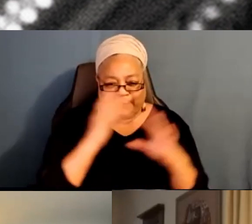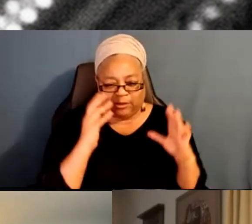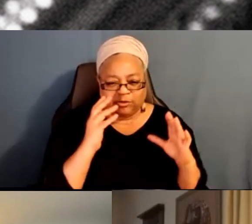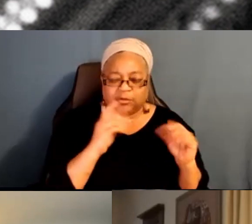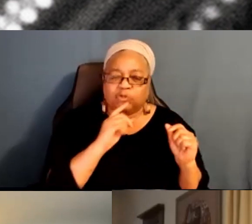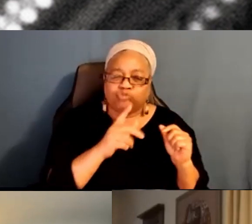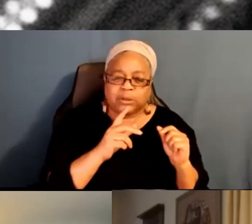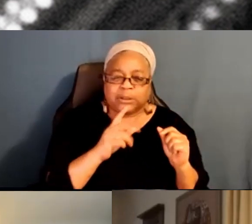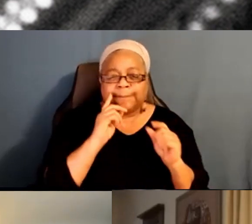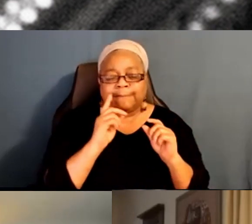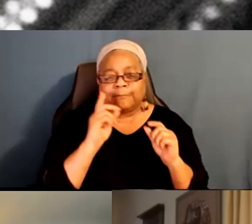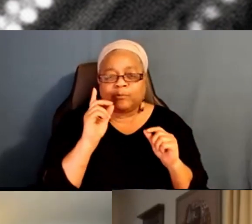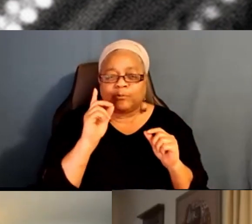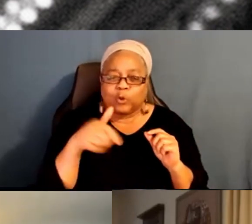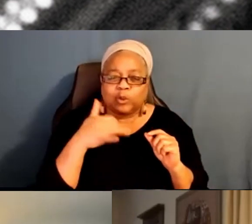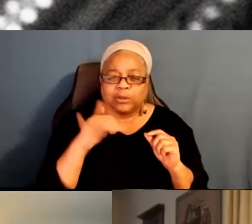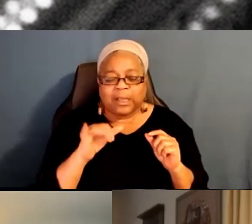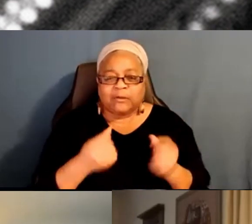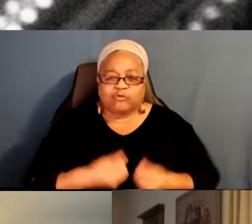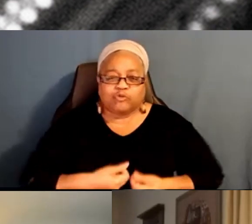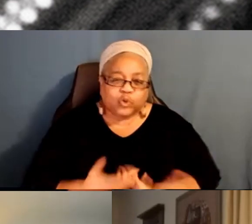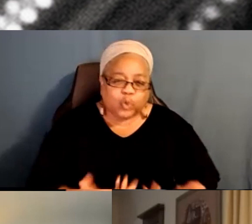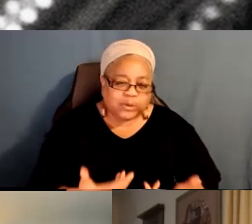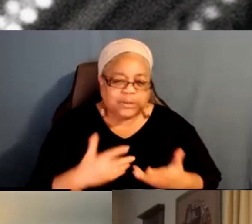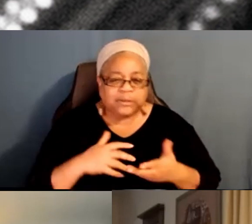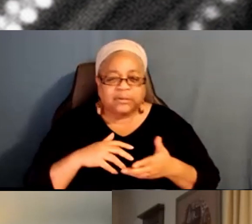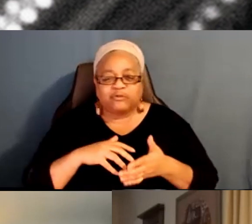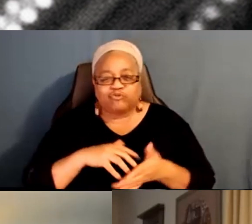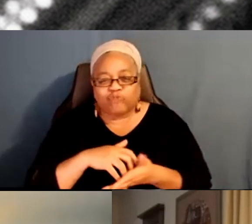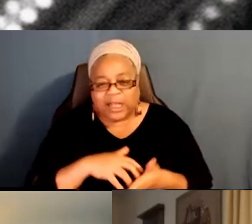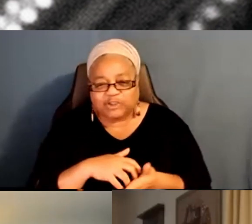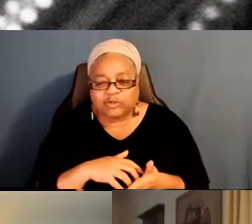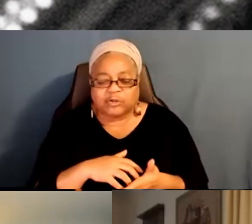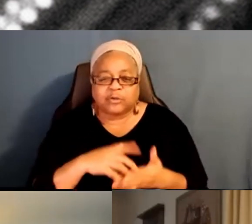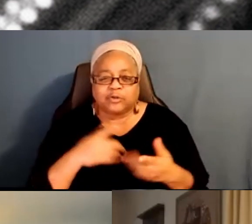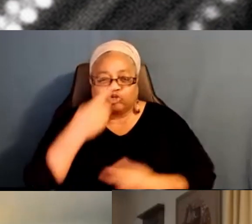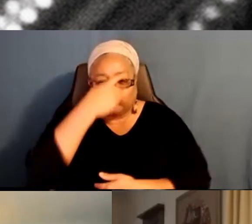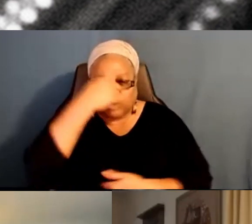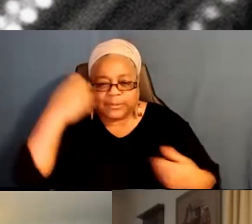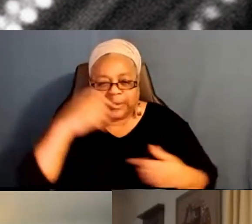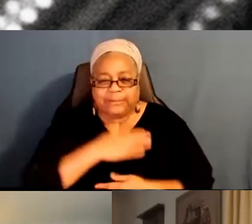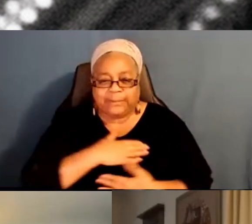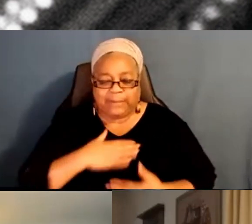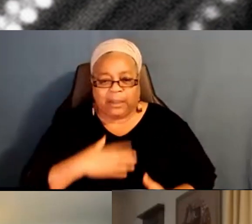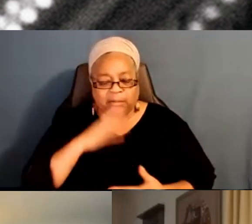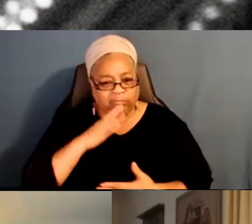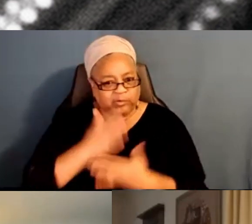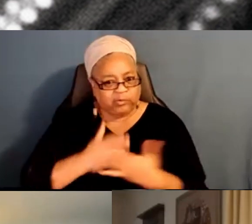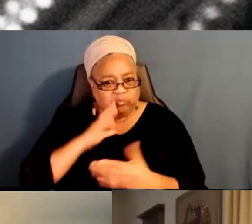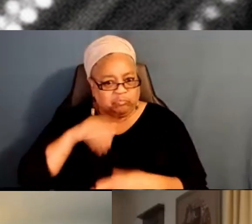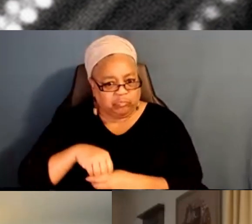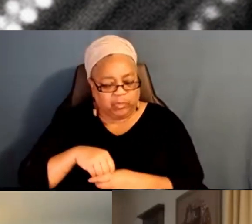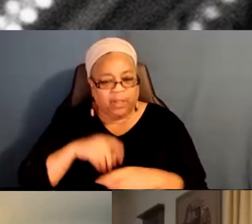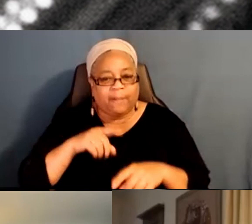fragile or an exhausted or a traumatized body, which is part of precarity, but the images of